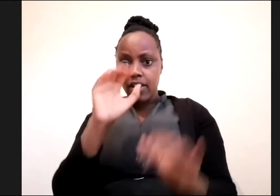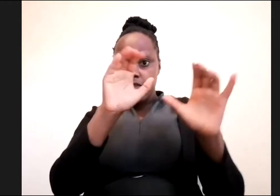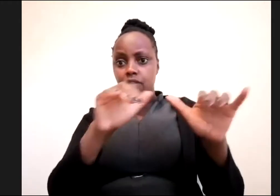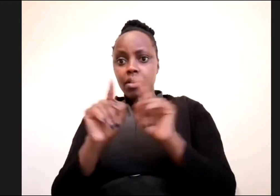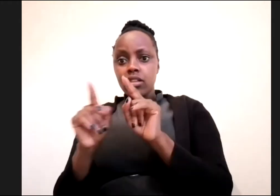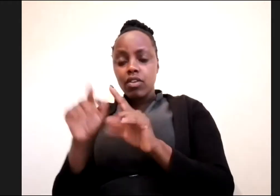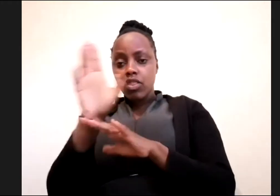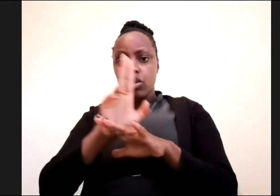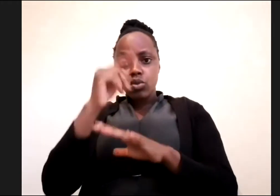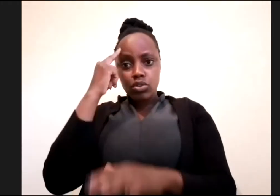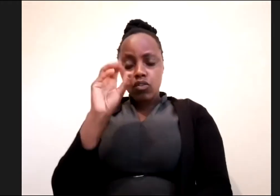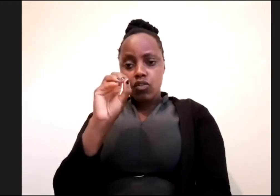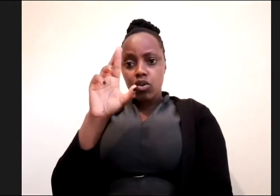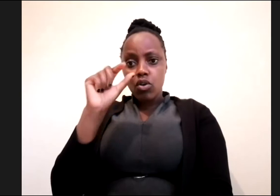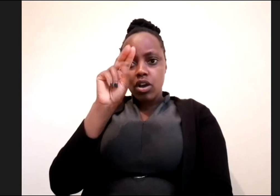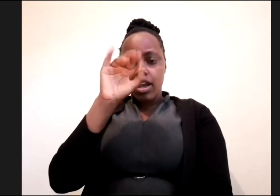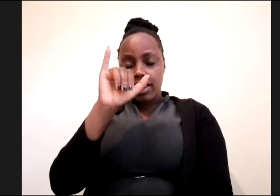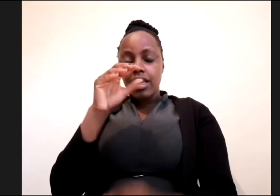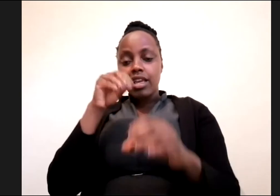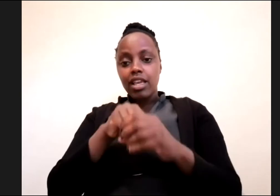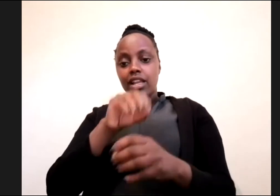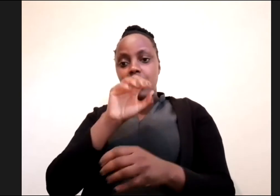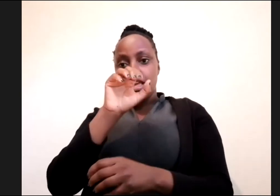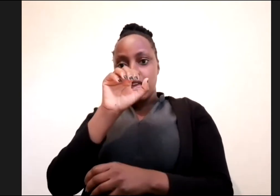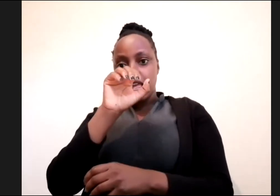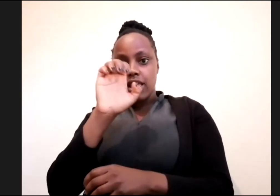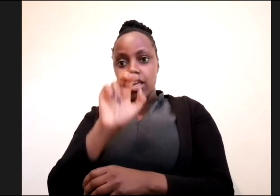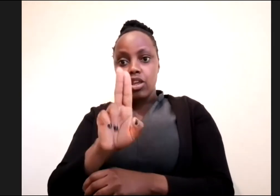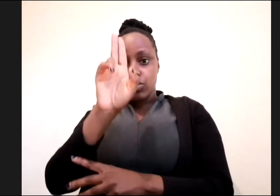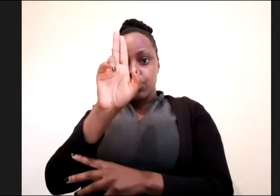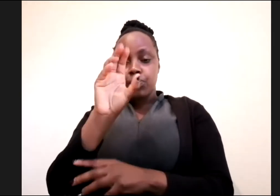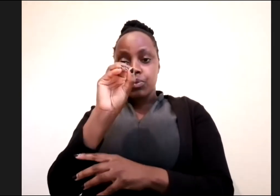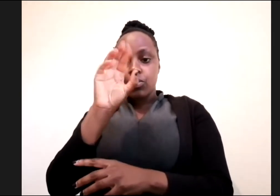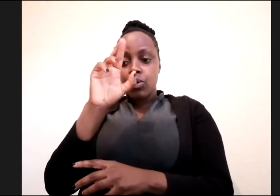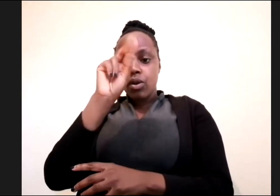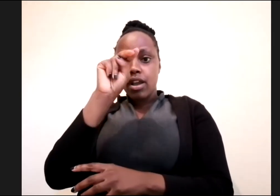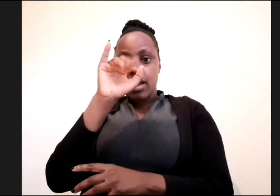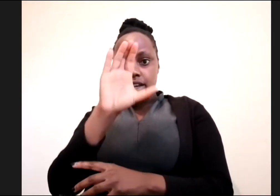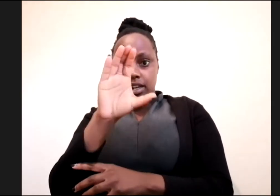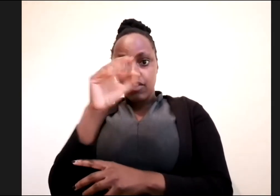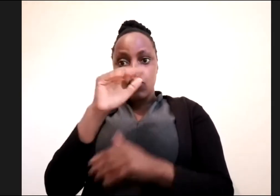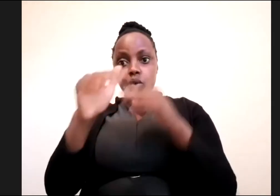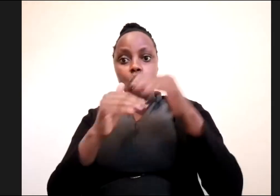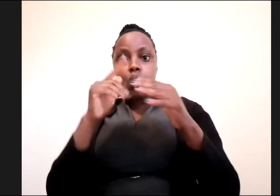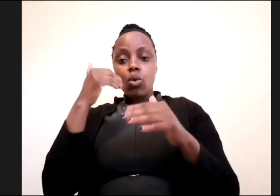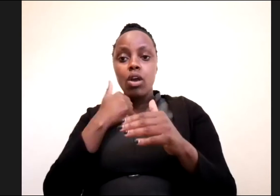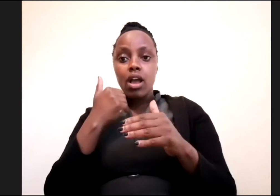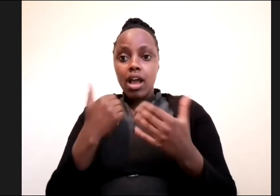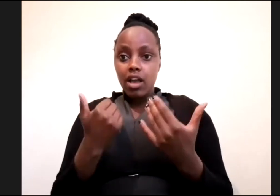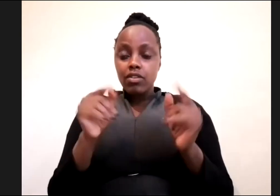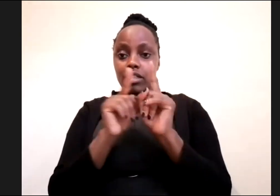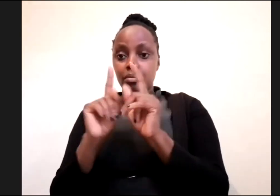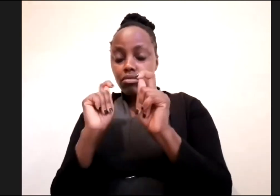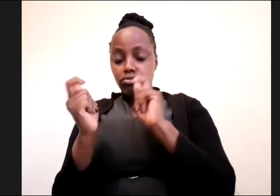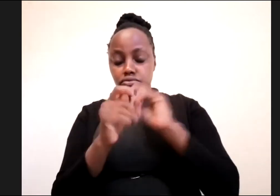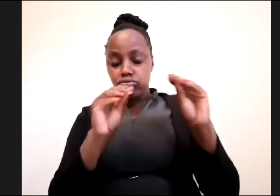organic products in the EU. So organic is interesting not only for those who have already switched to organic, but